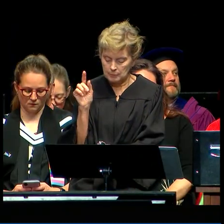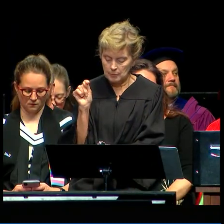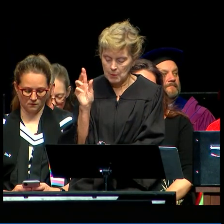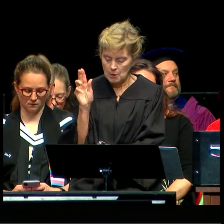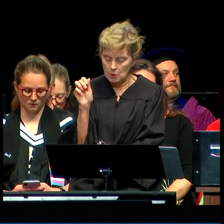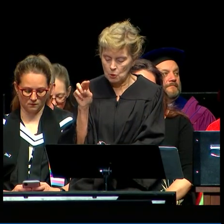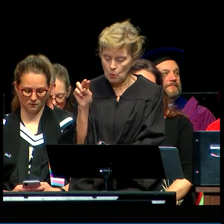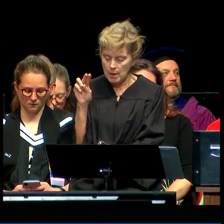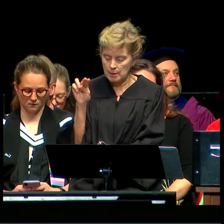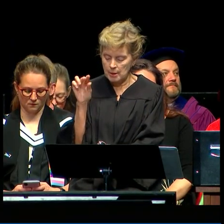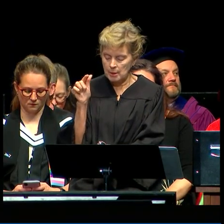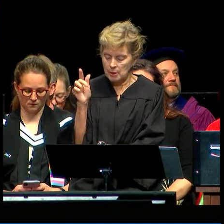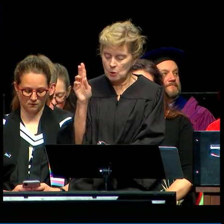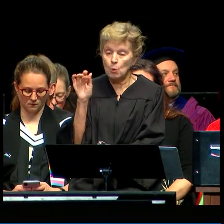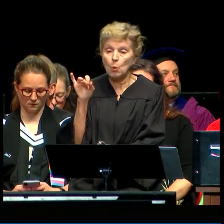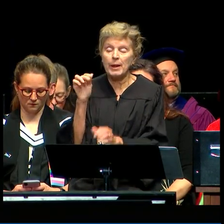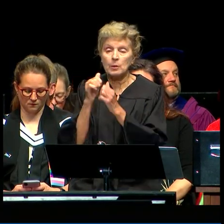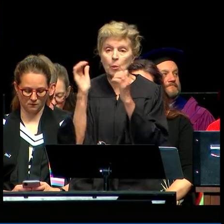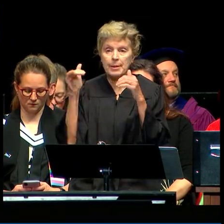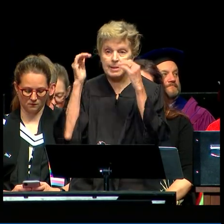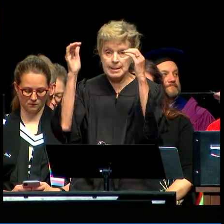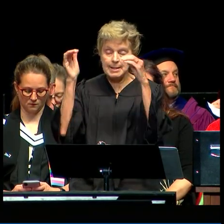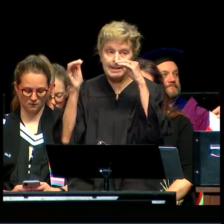Tuan Nguyen, with distinction.